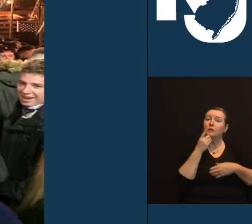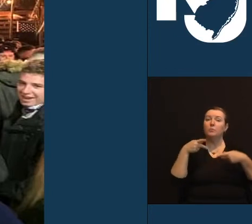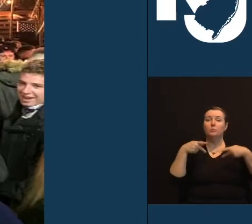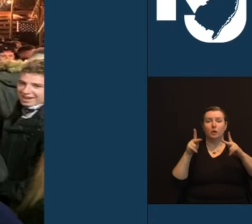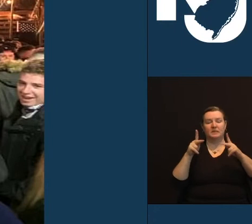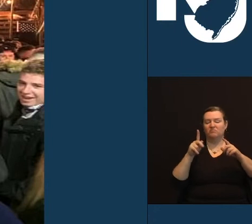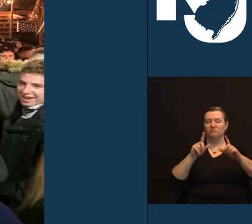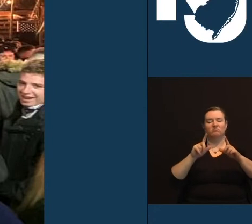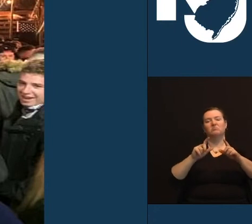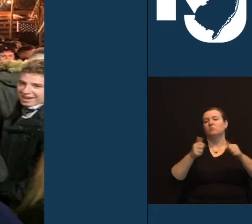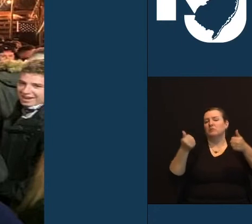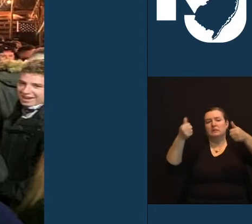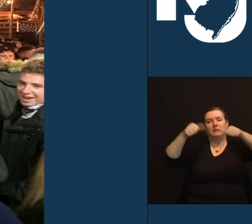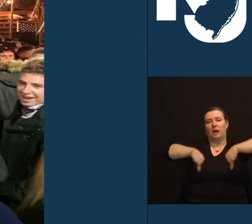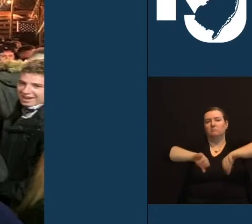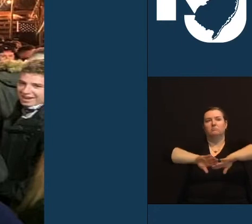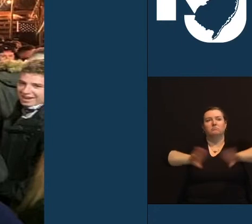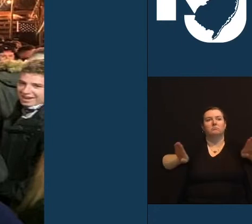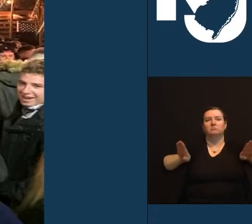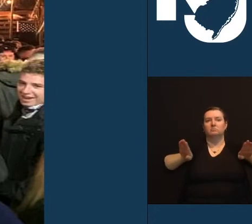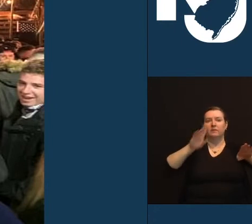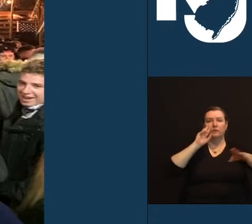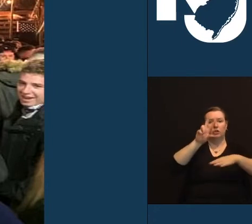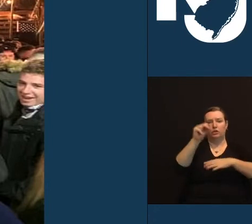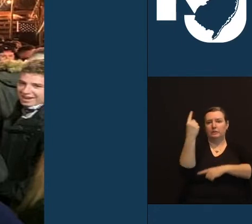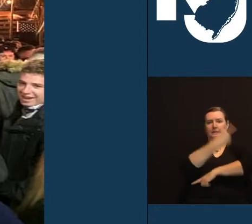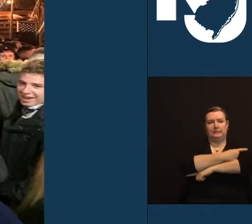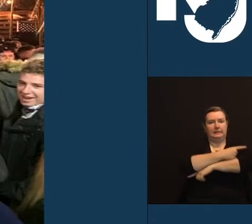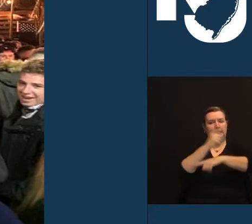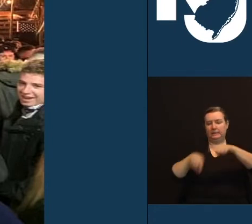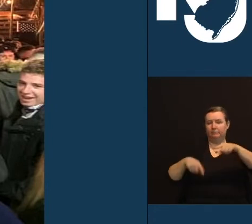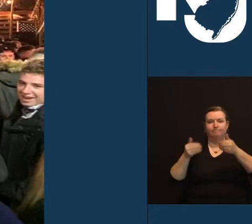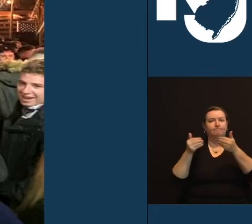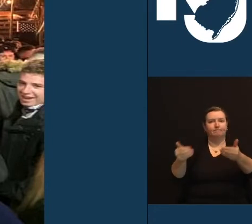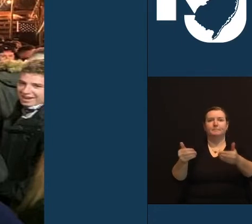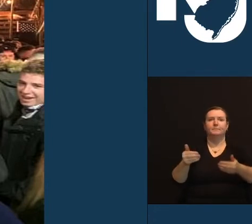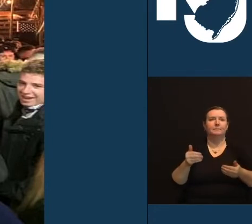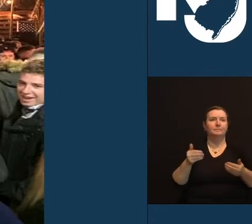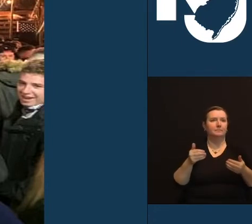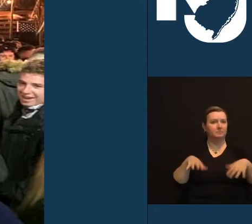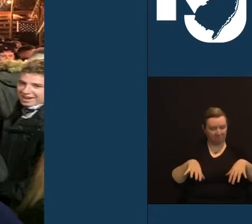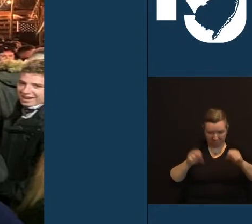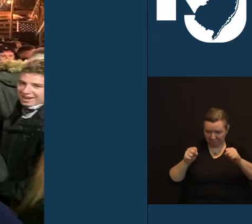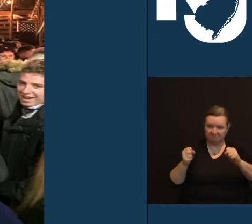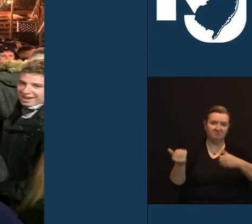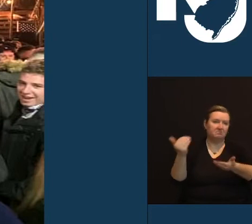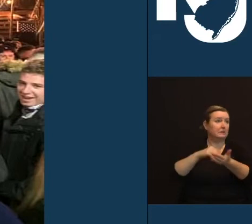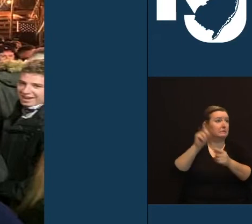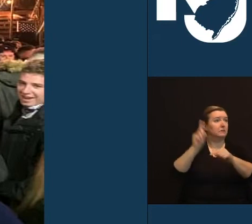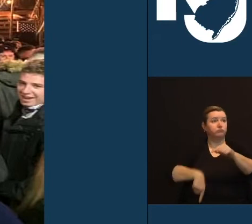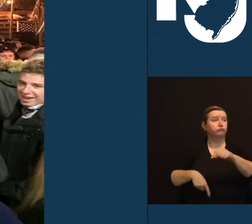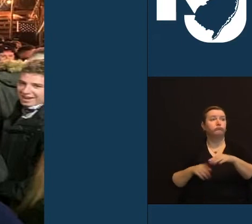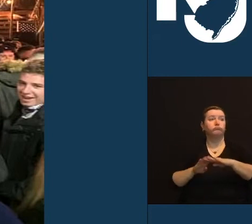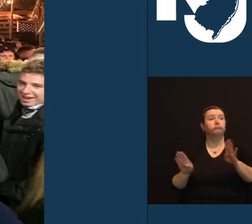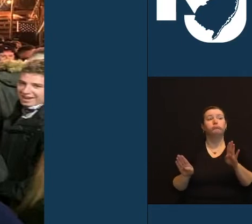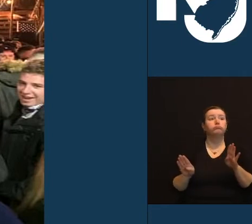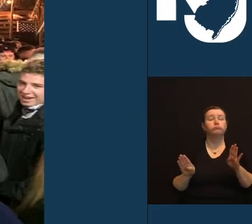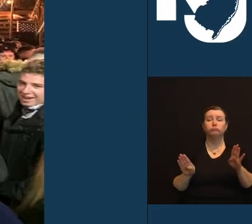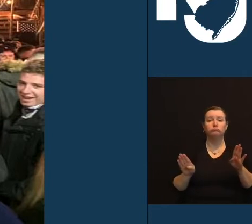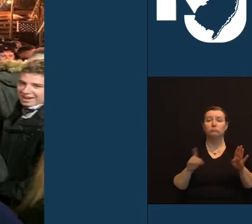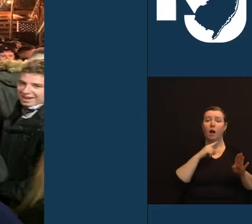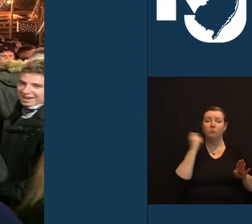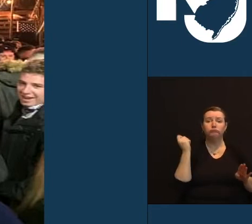p.m. for the next 30 days. So a scene like this won't be easily repeated. This comes at great pain to Dan Bryan, who had his